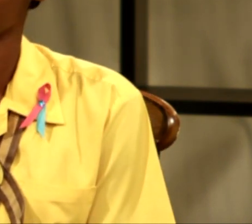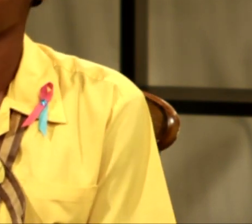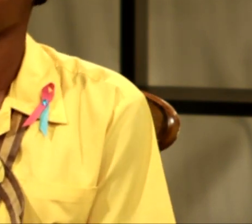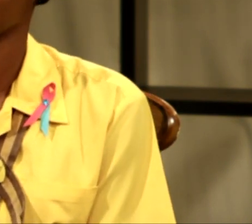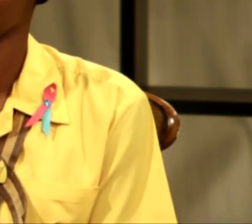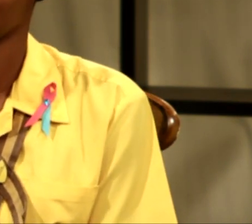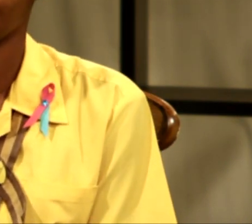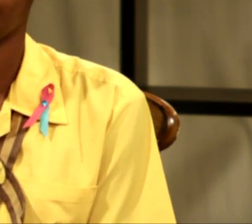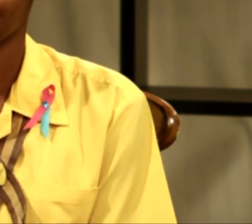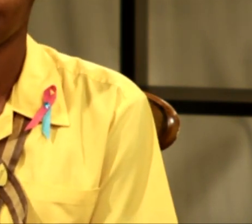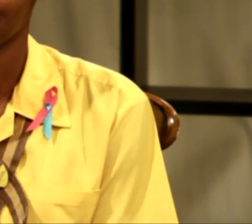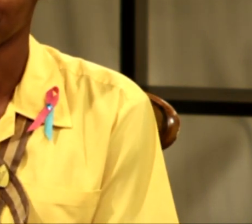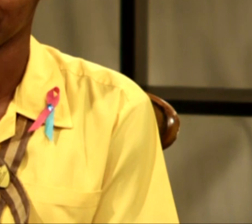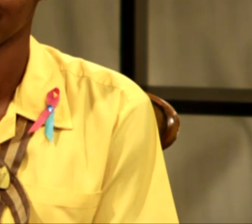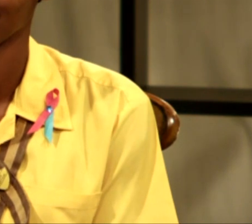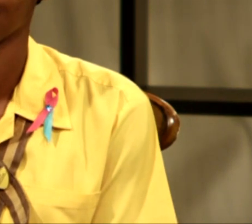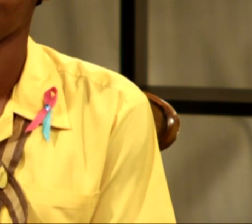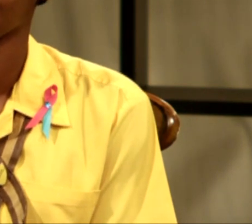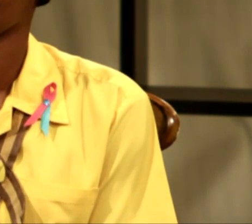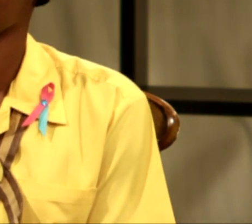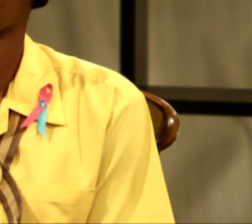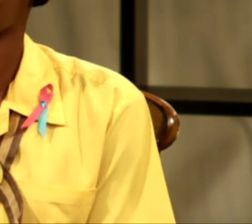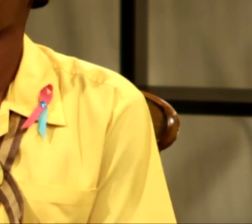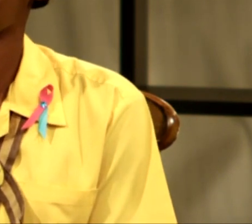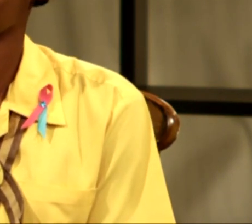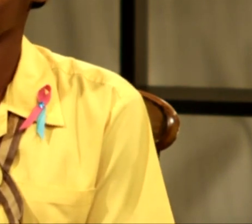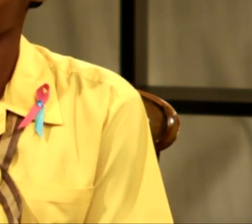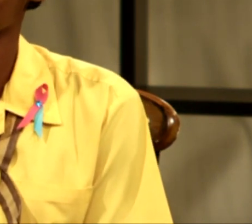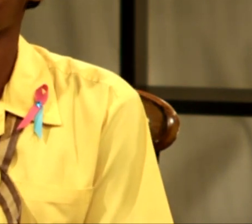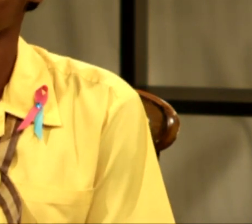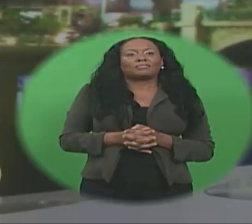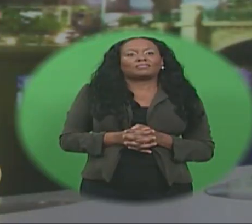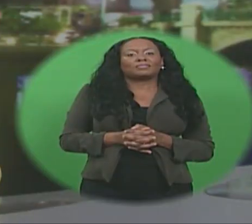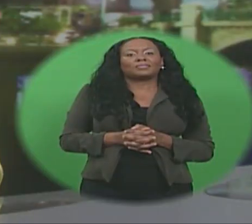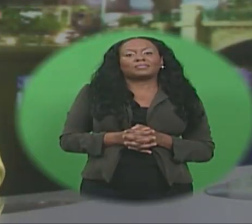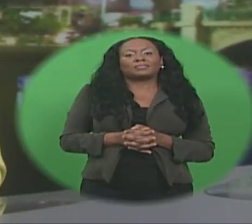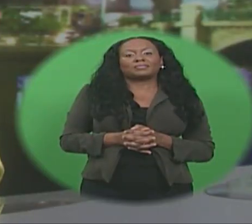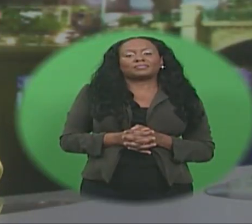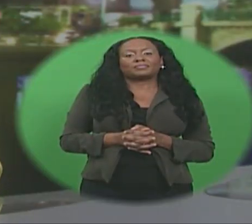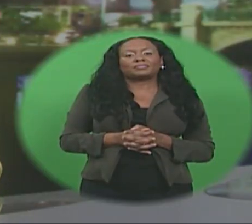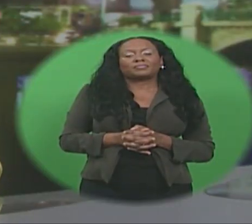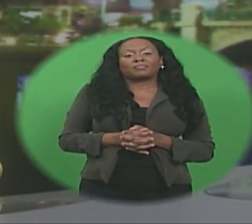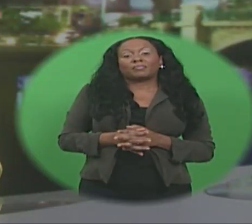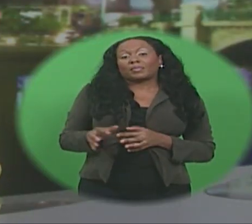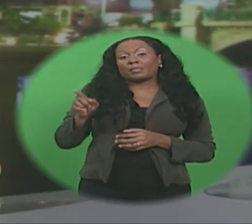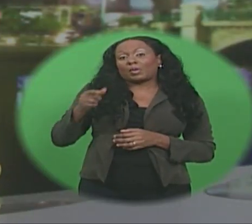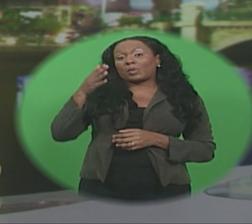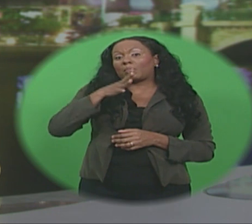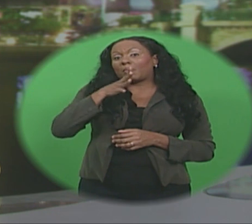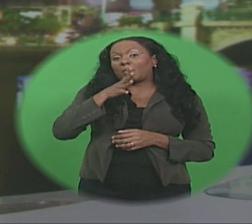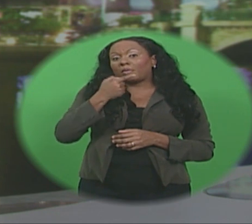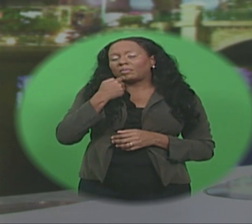so, I was like, whoa. Just from doing that, what you did. Well, Aria's mother,